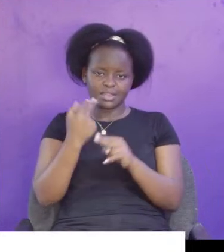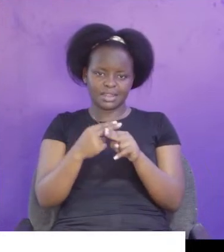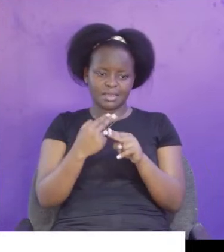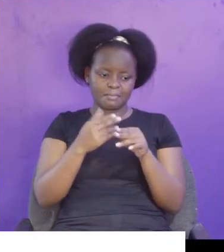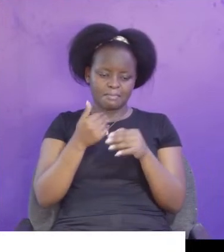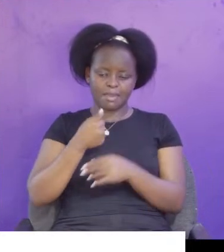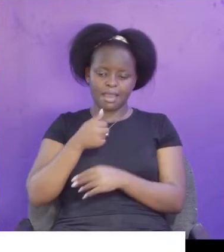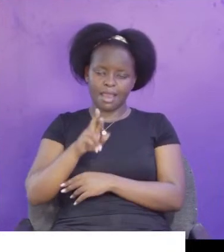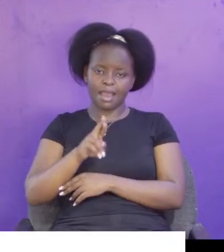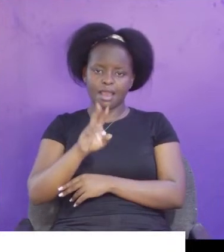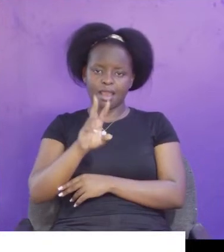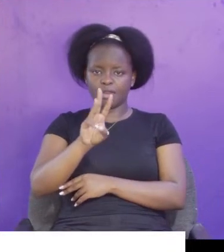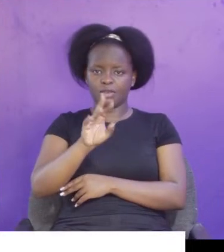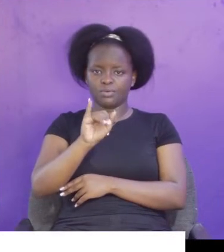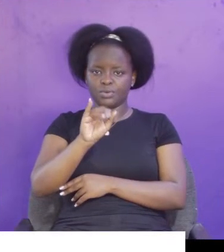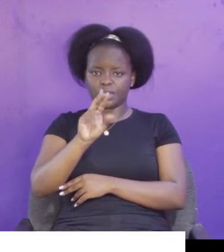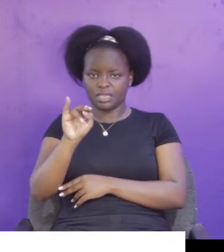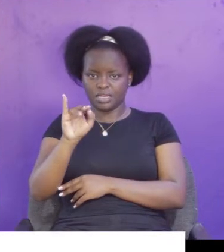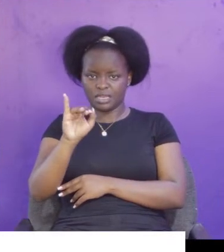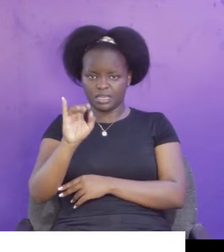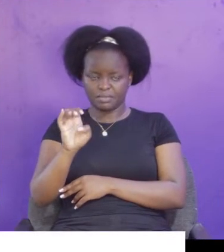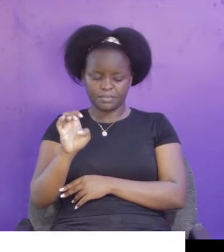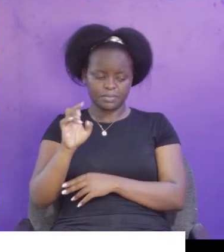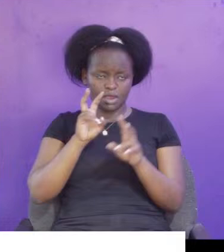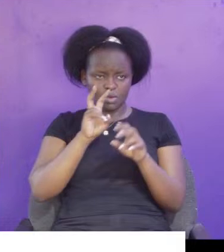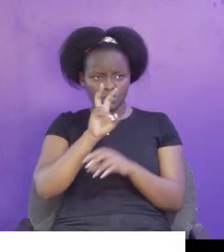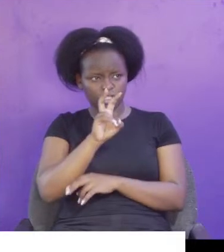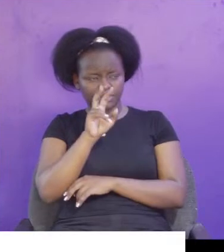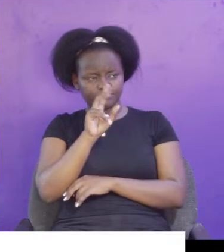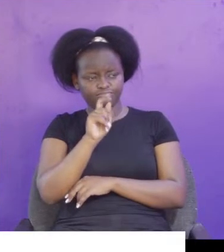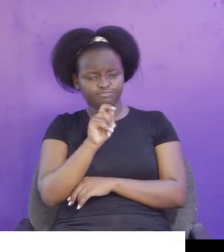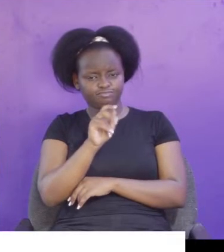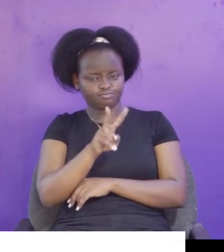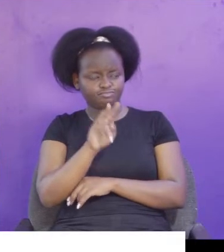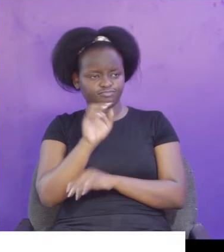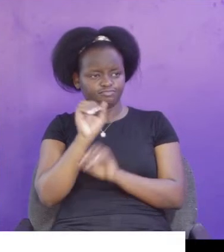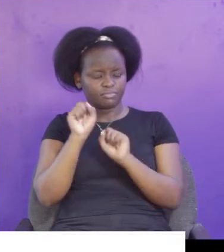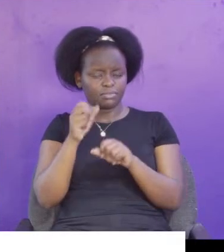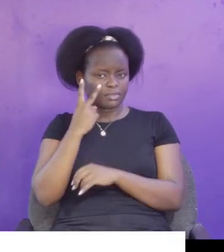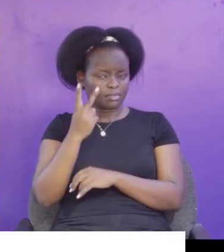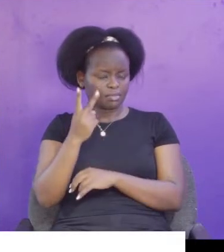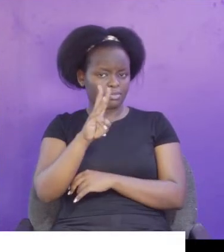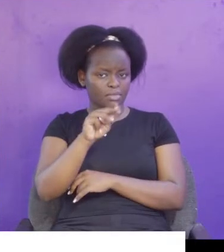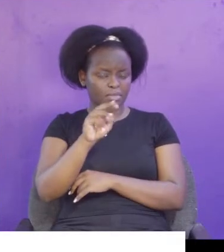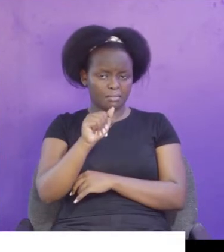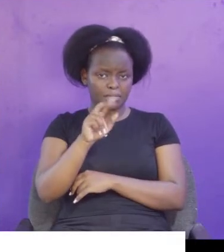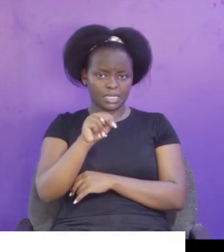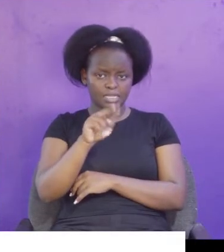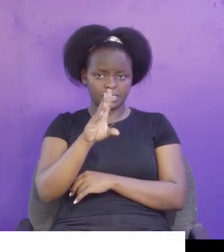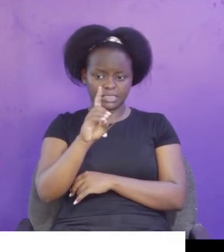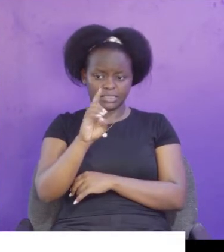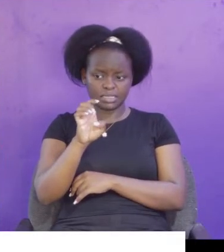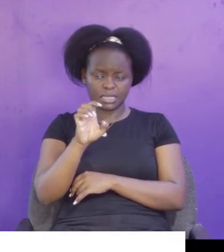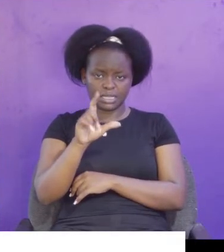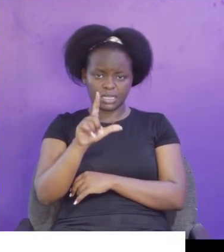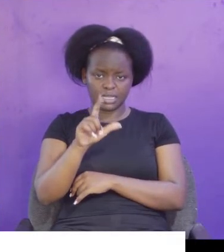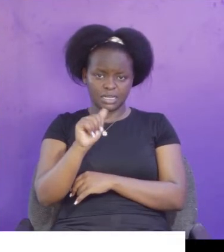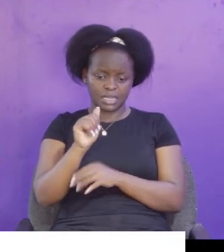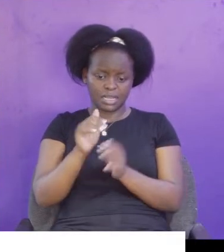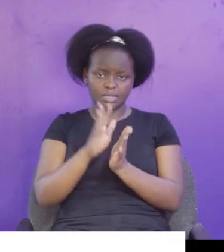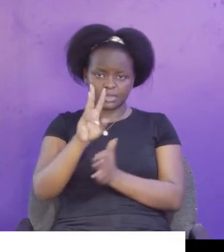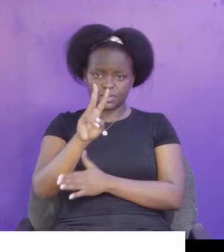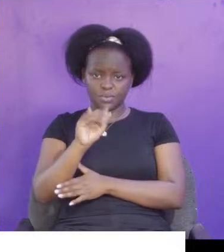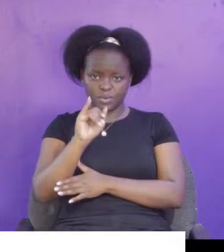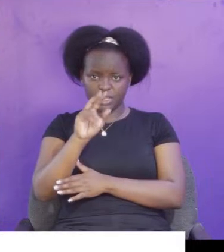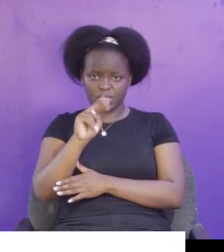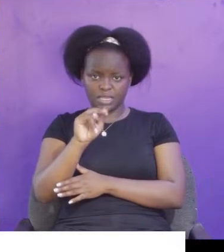was watching the television, I could see Nelson Mandela and Winnie Mandela holding hands as Mandela